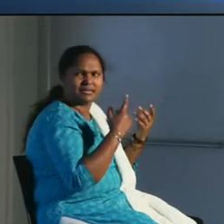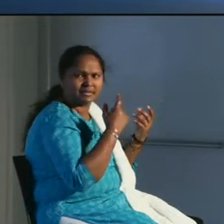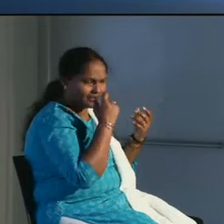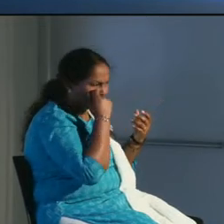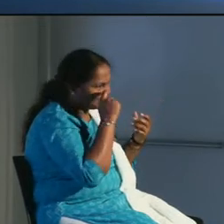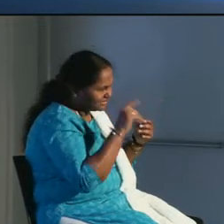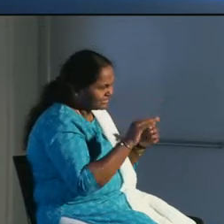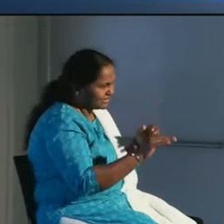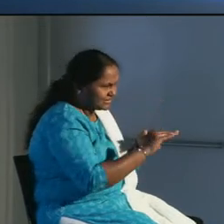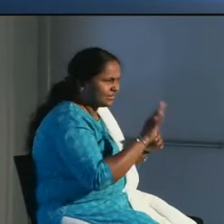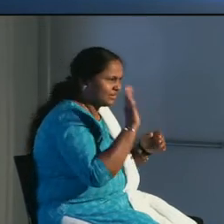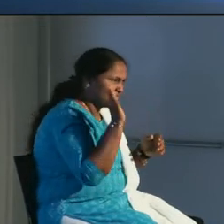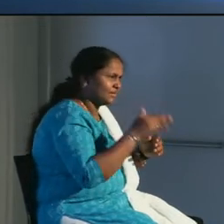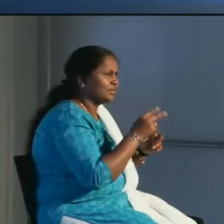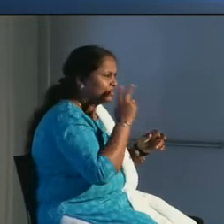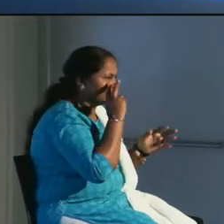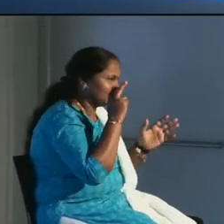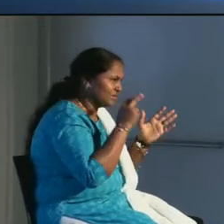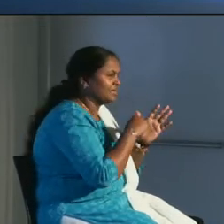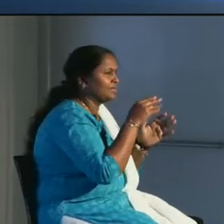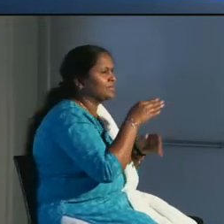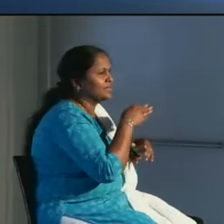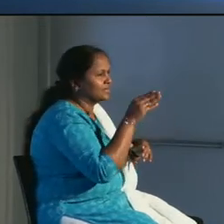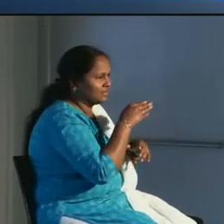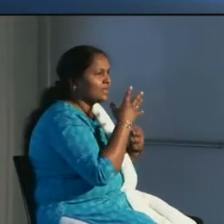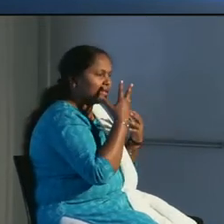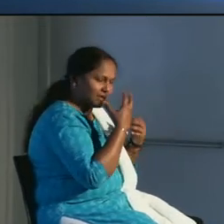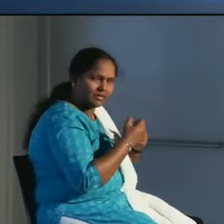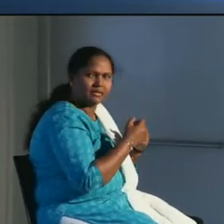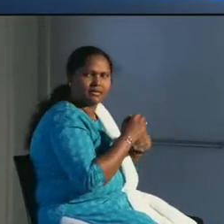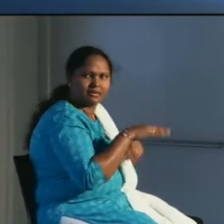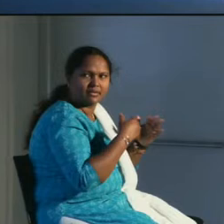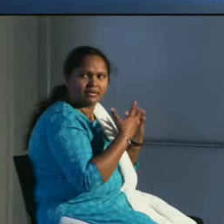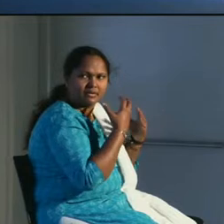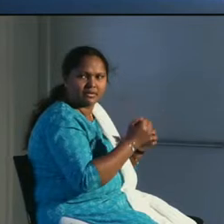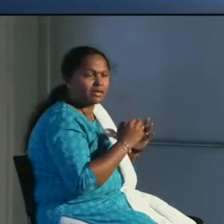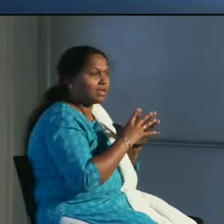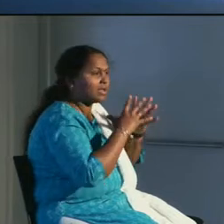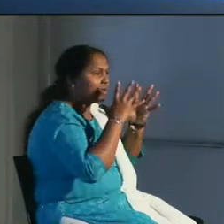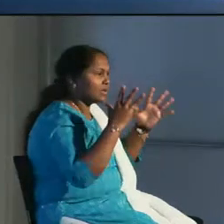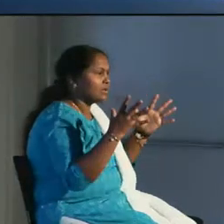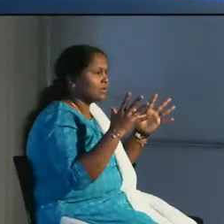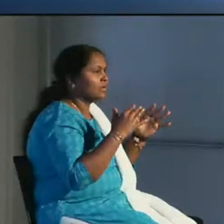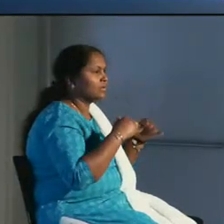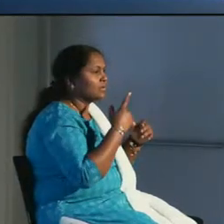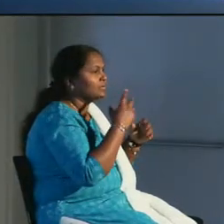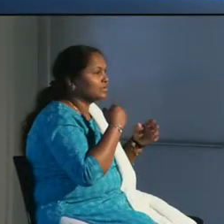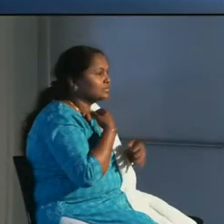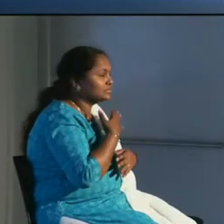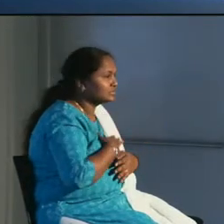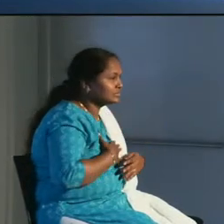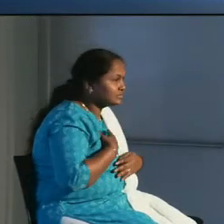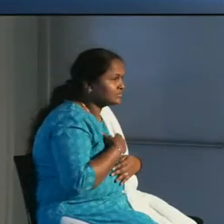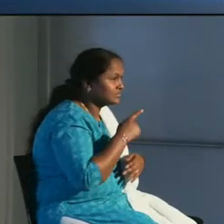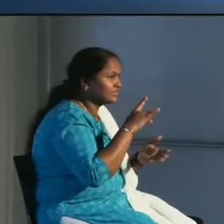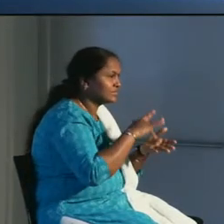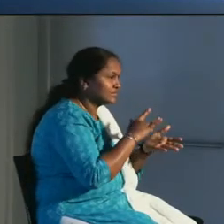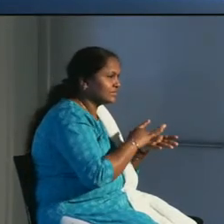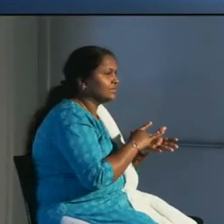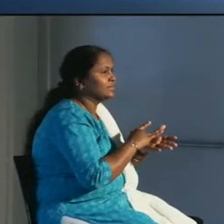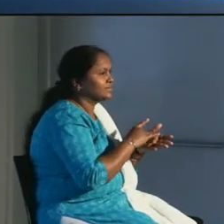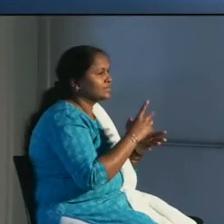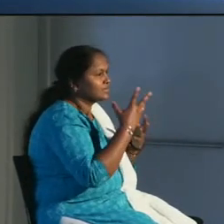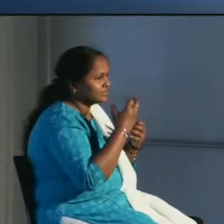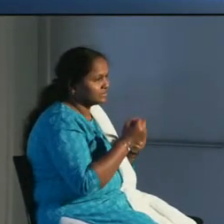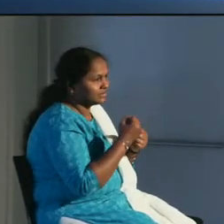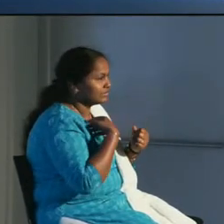little kids to come by and watch me paint. It's just about how much you enjoy being in these spaces, and how much you